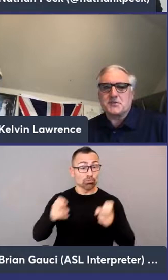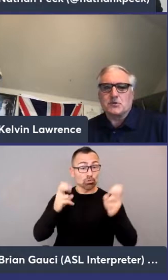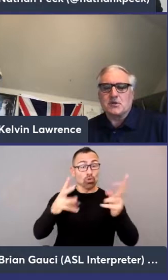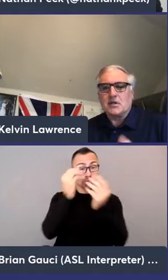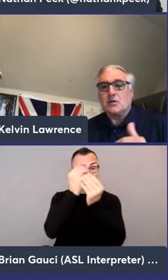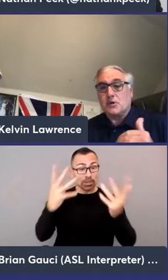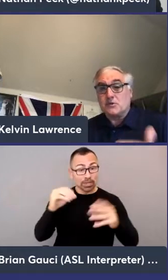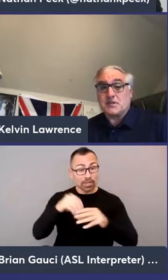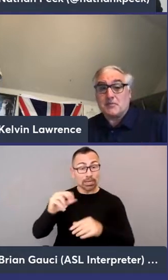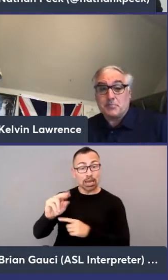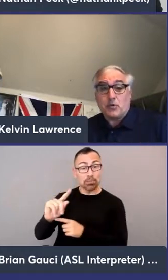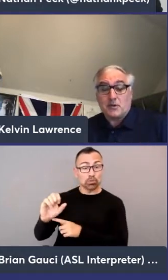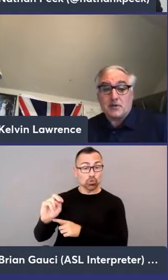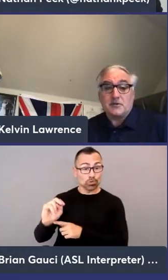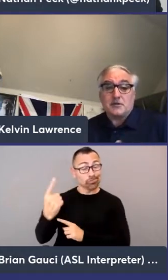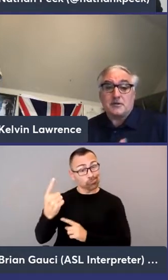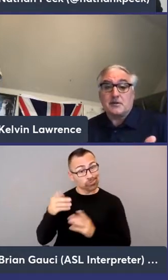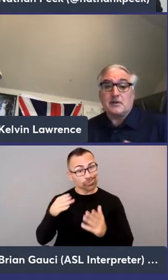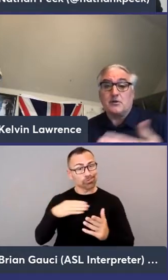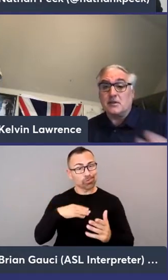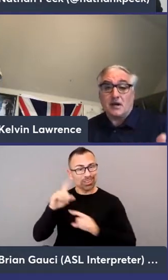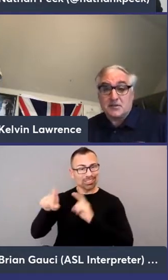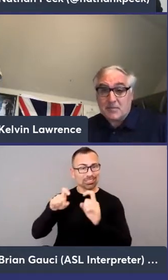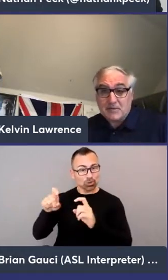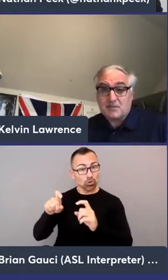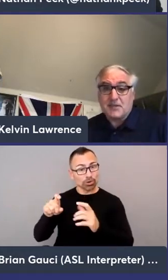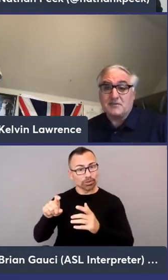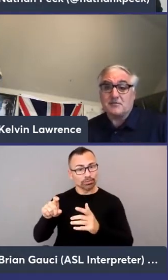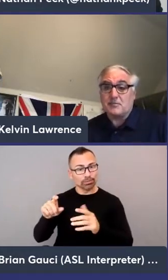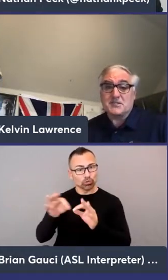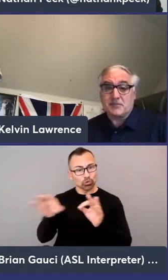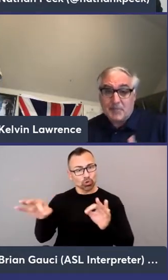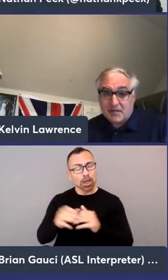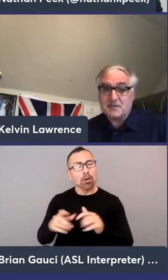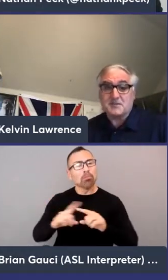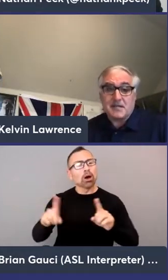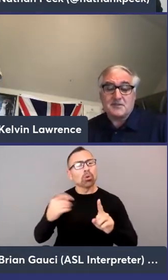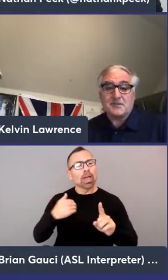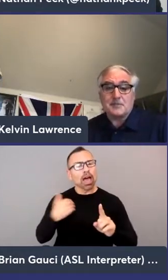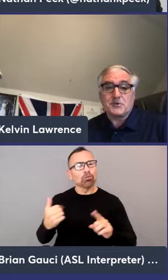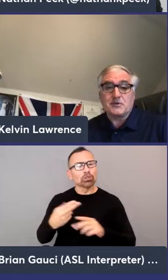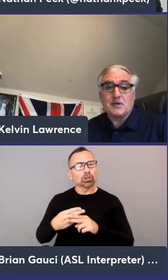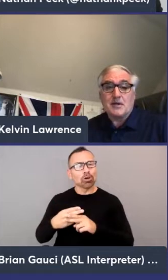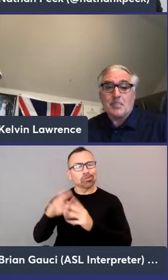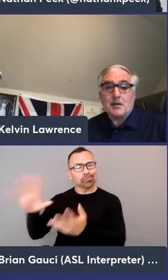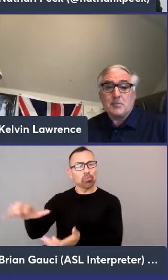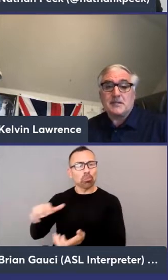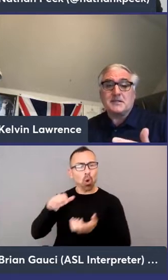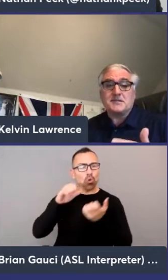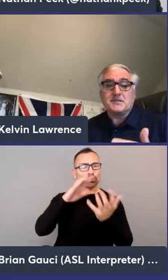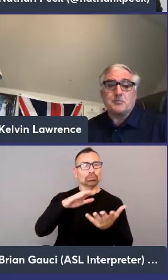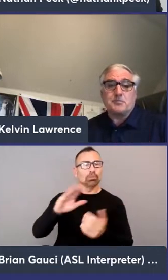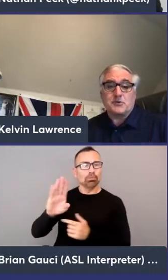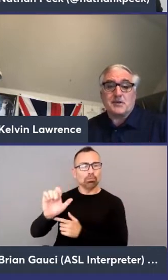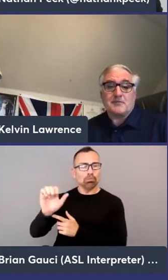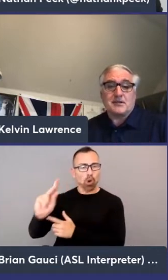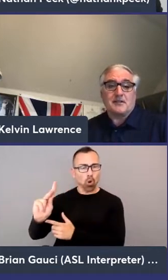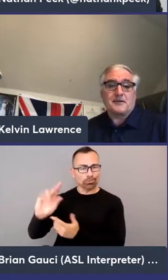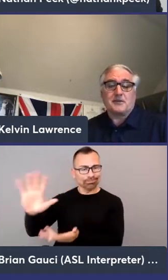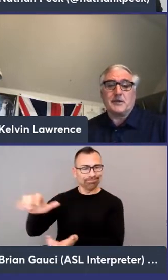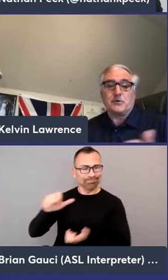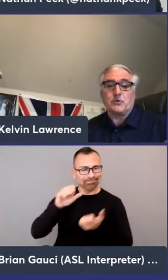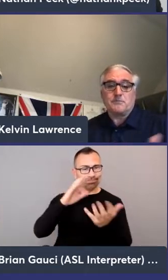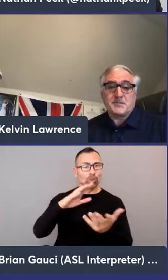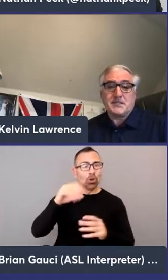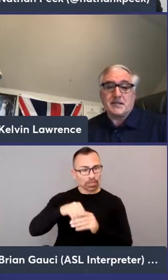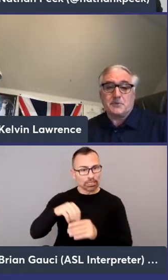we just saw. We also have a bulk loader that can load large amounts of data from S3 buckets into Neptune. But in these notebooks, we also have a